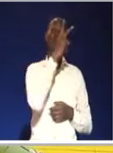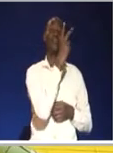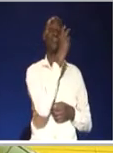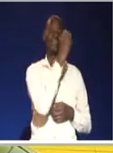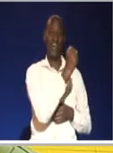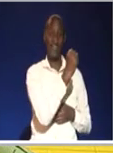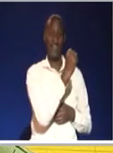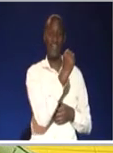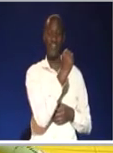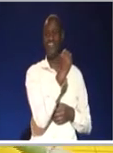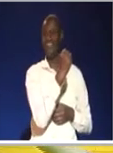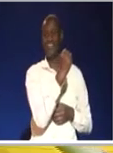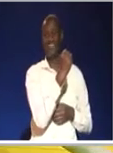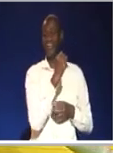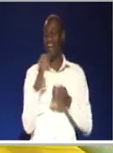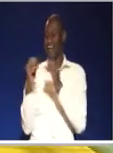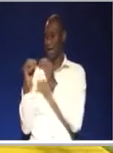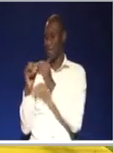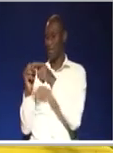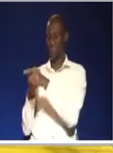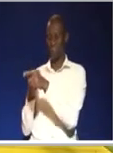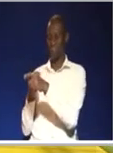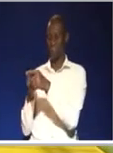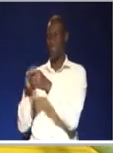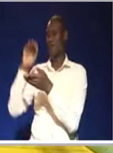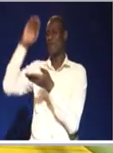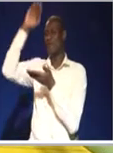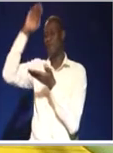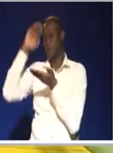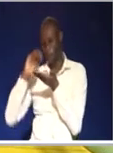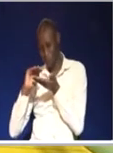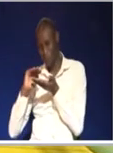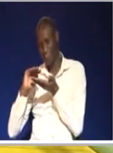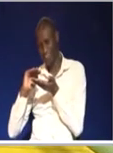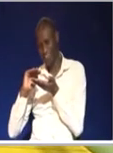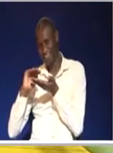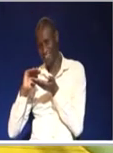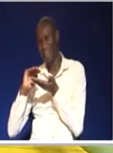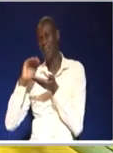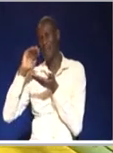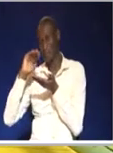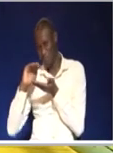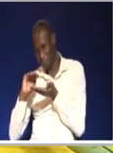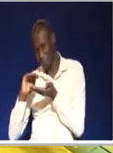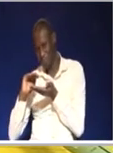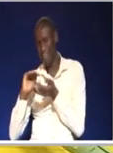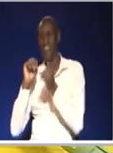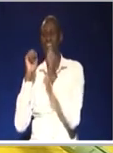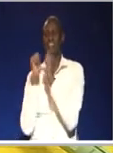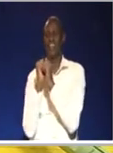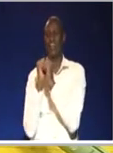25 shillings, it resulted to a decrease in the quantity demanded to